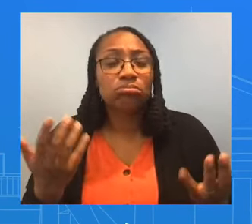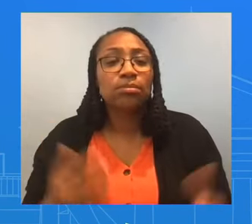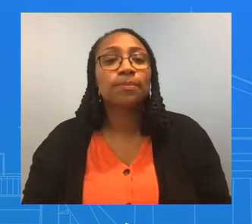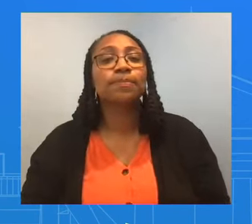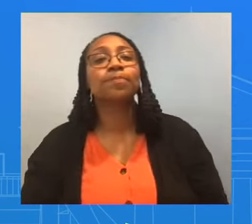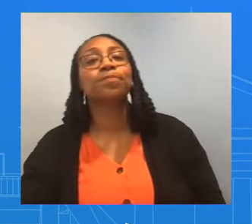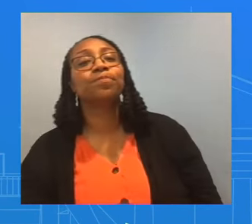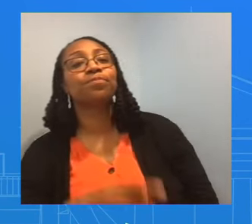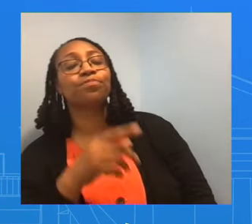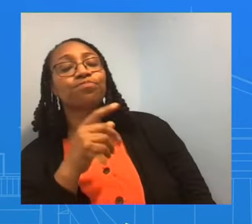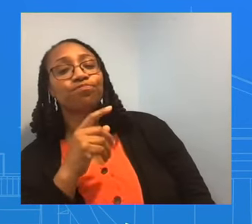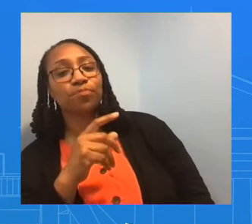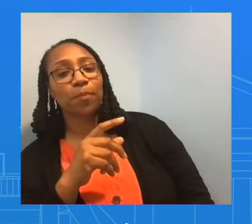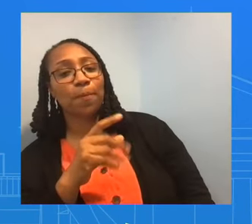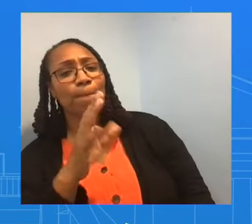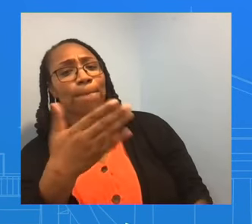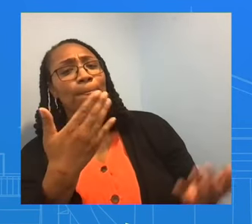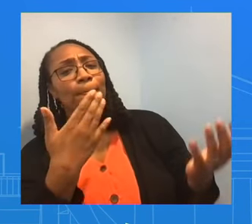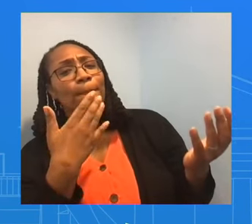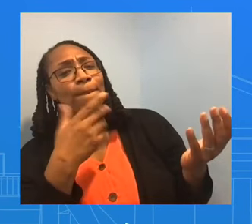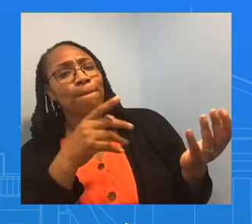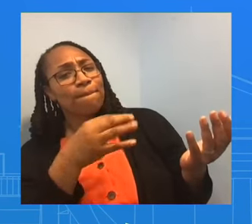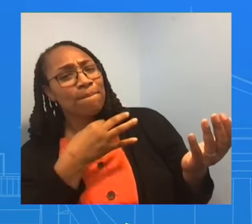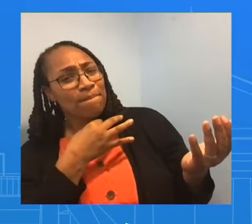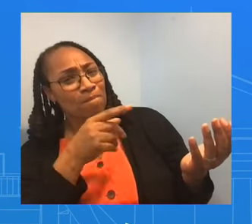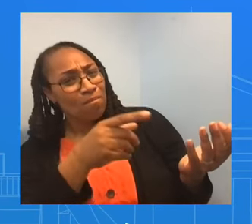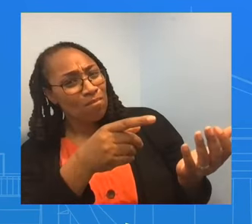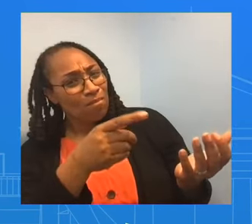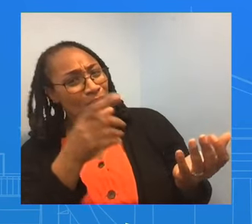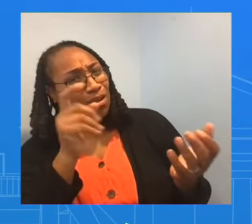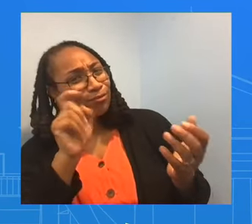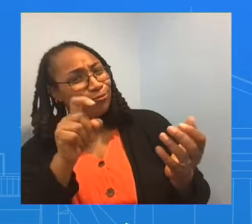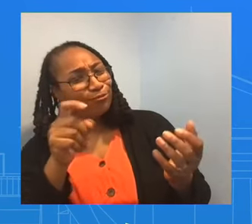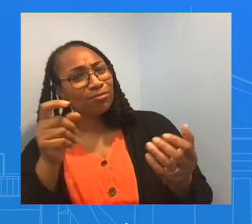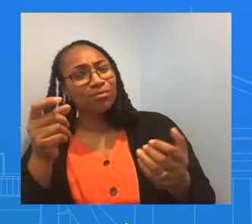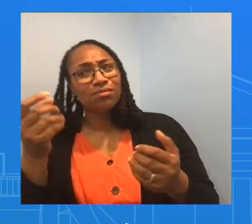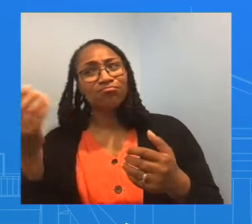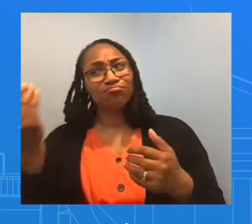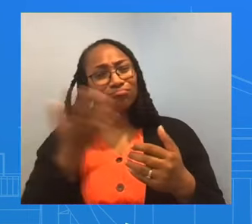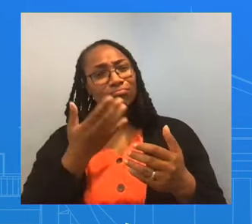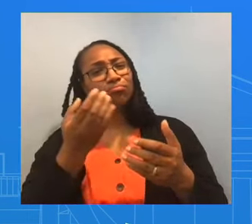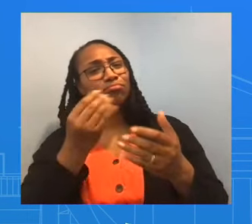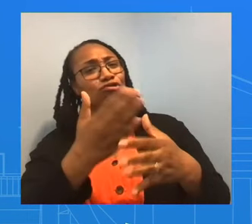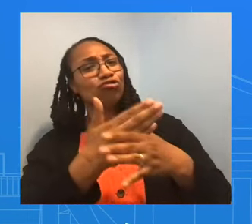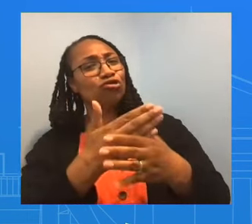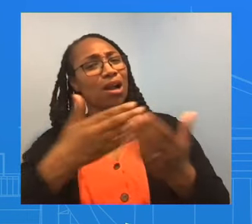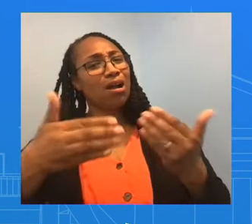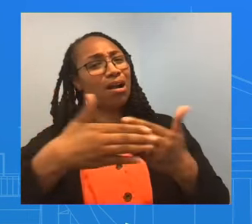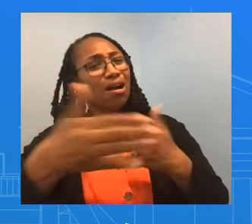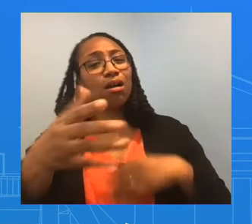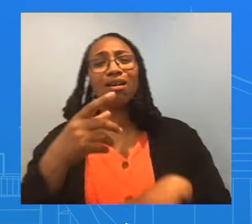regular routine procedure, right? There's no general anesthesia needed. It's a local anesthesia.